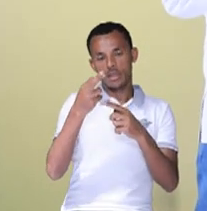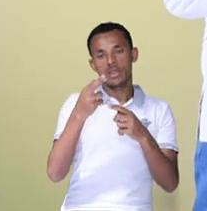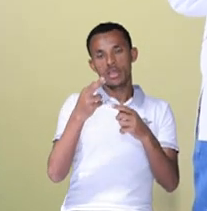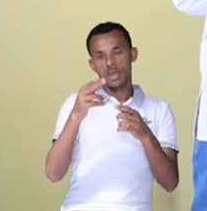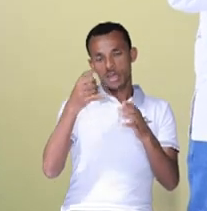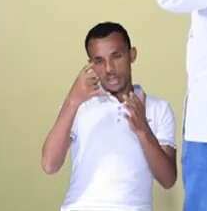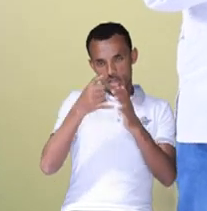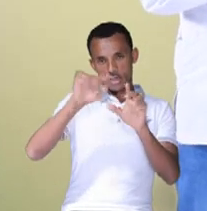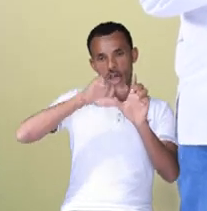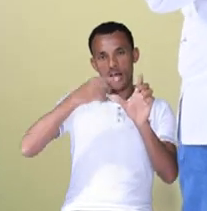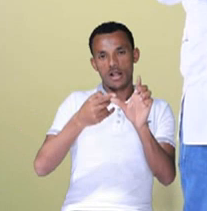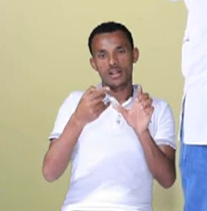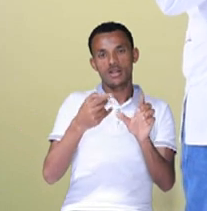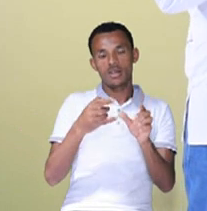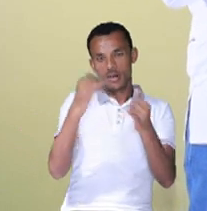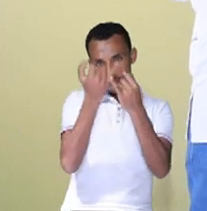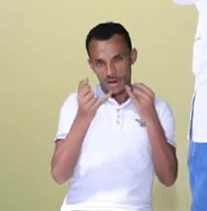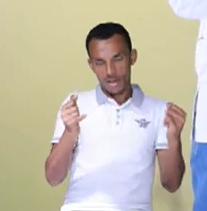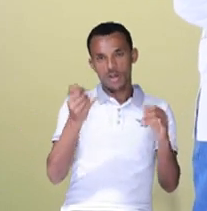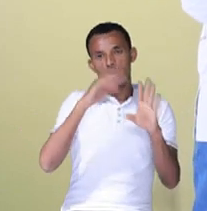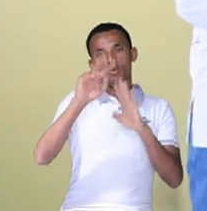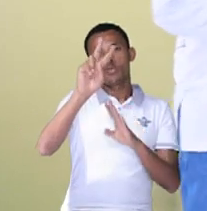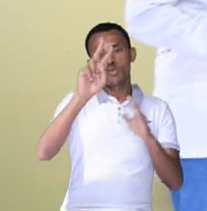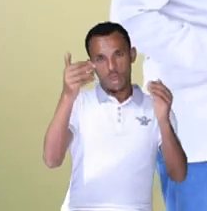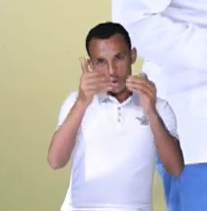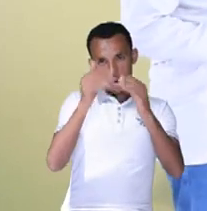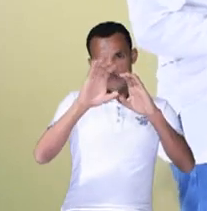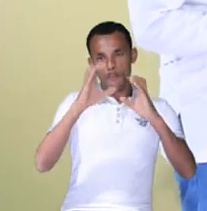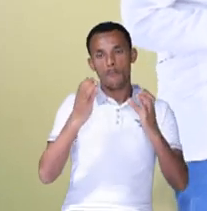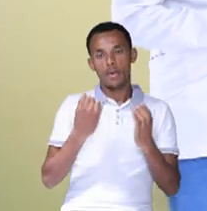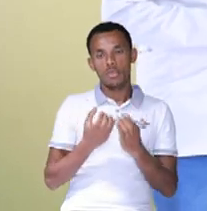The given angle of the rhombus divided into two equal parts.